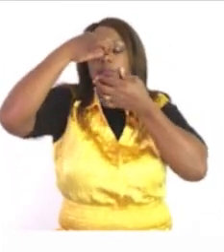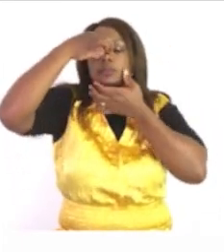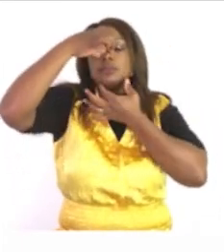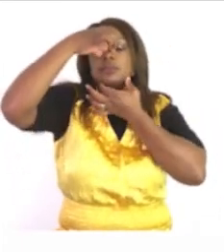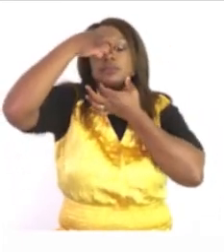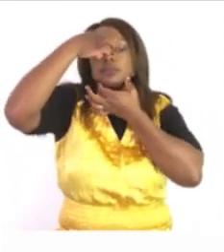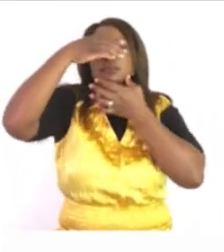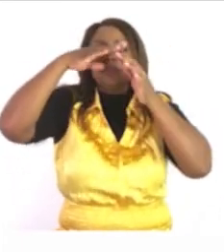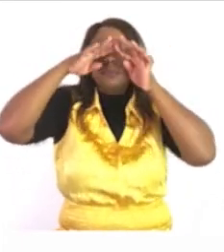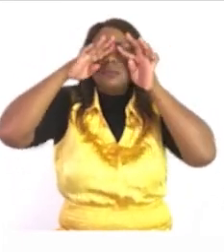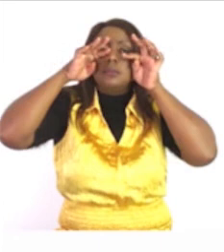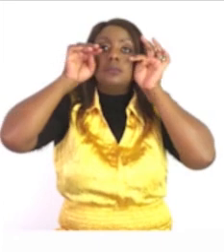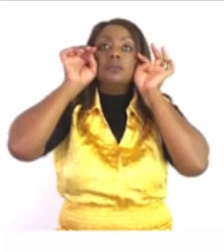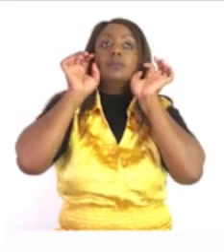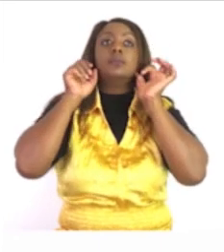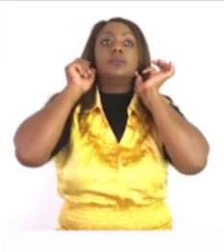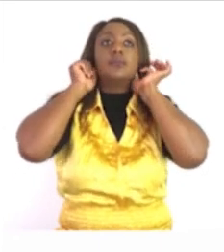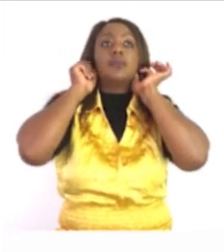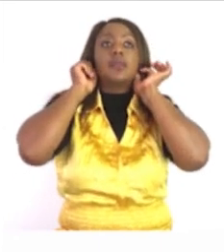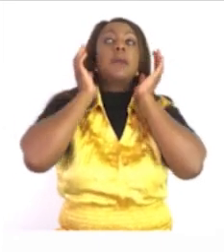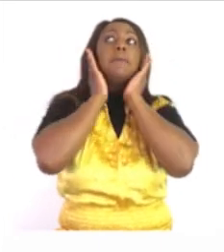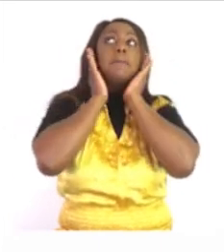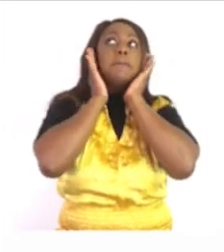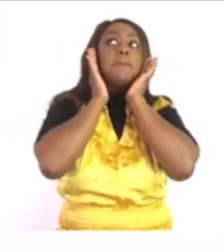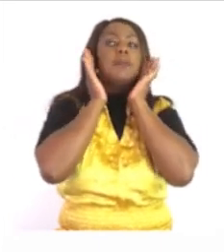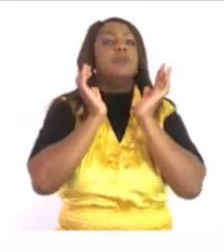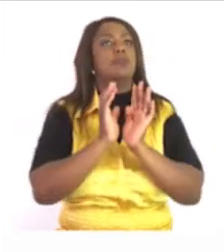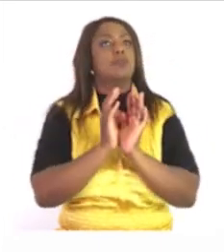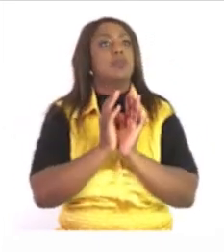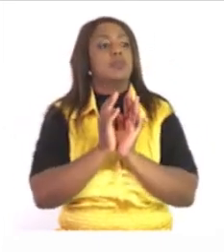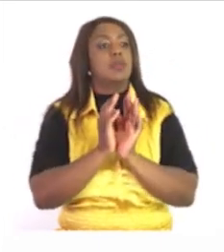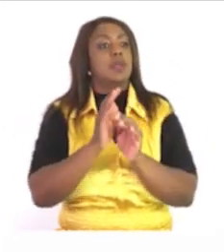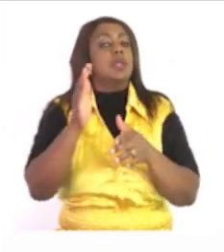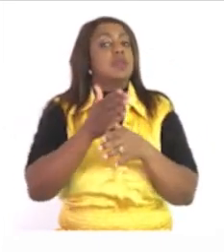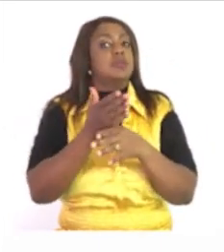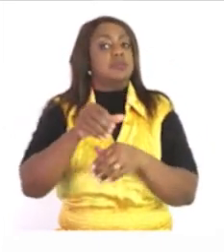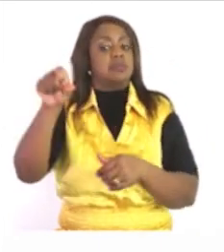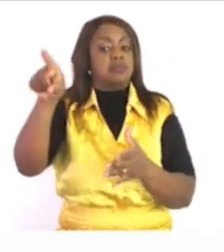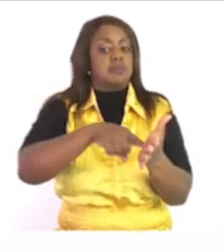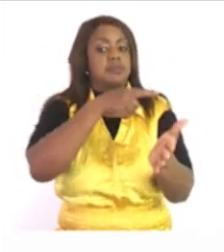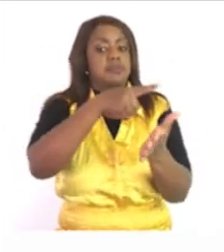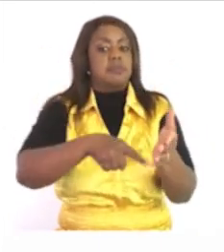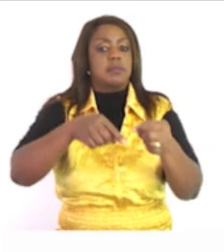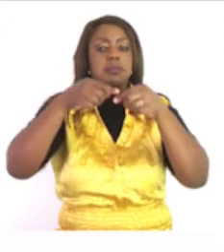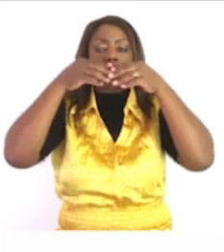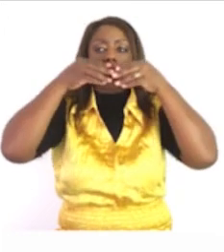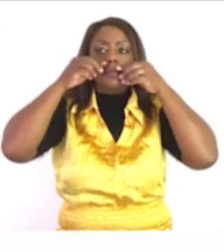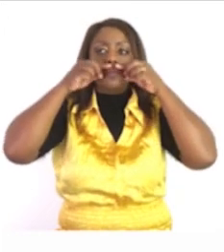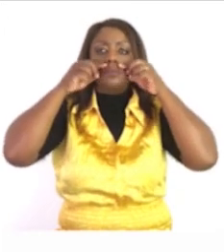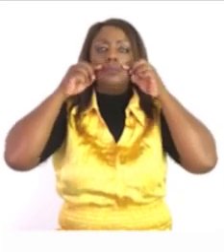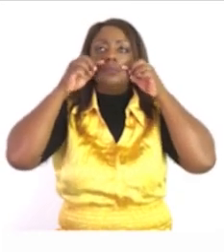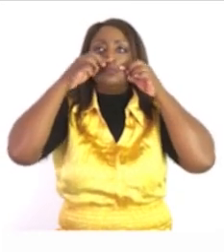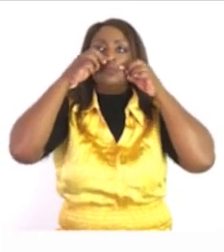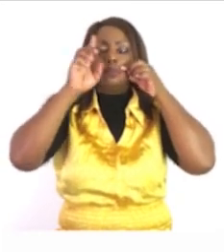your mouth. Some masks are only covering the mouth. It is not right. Your mask has